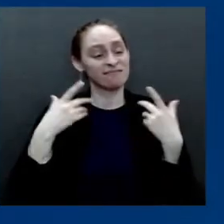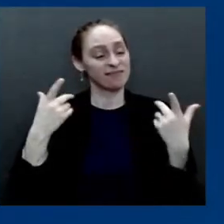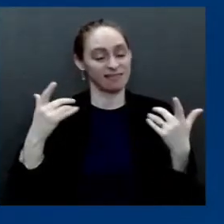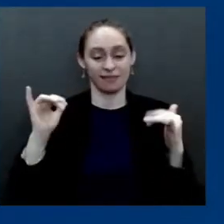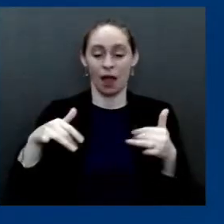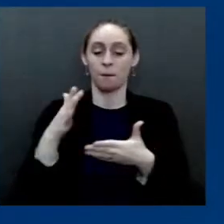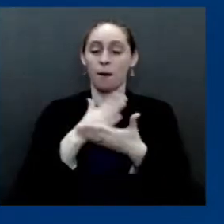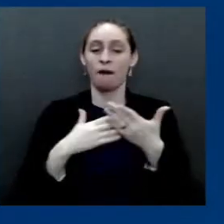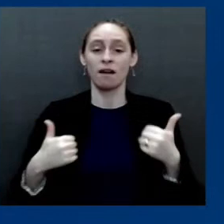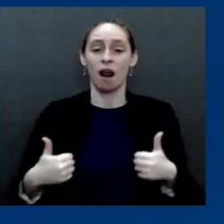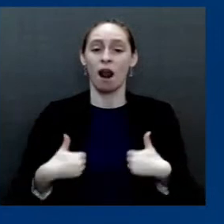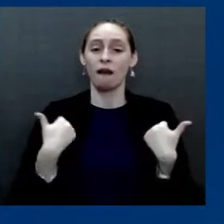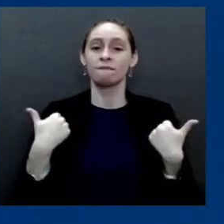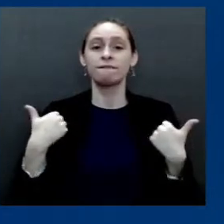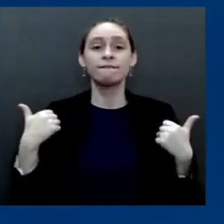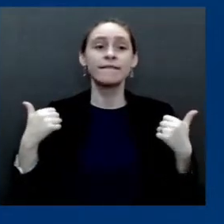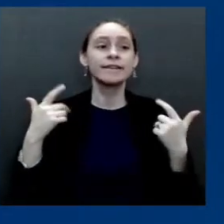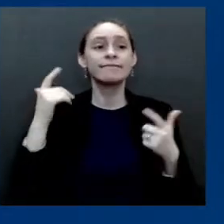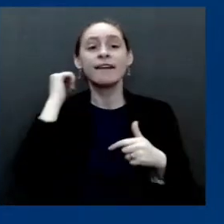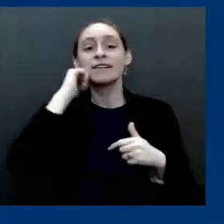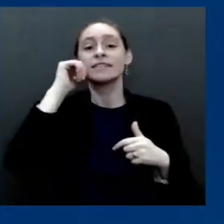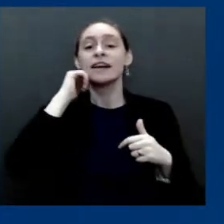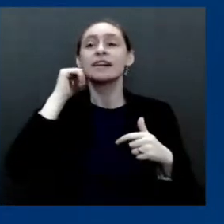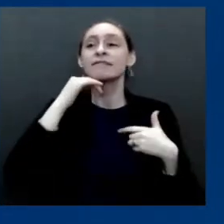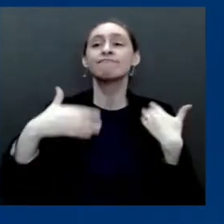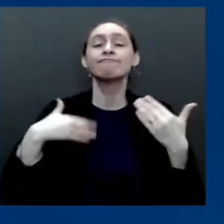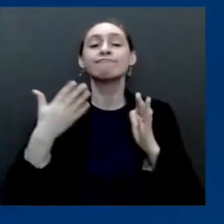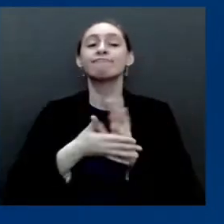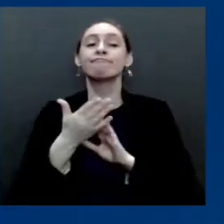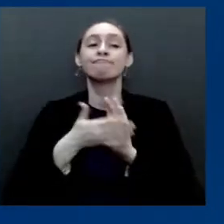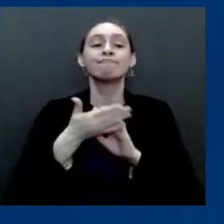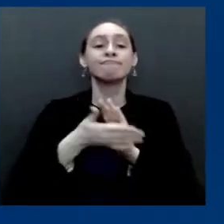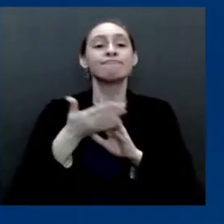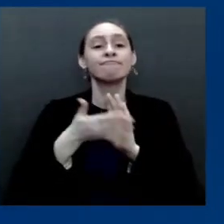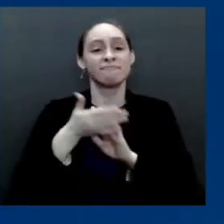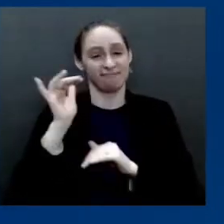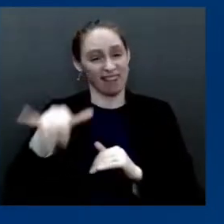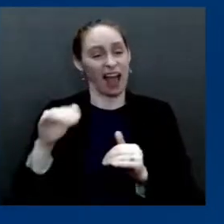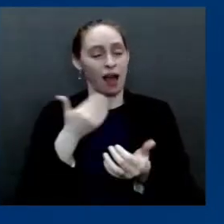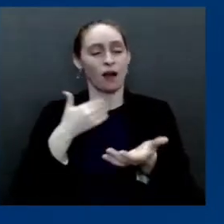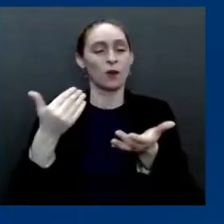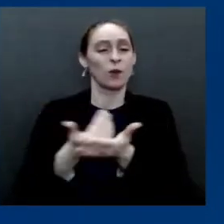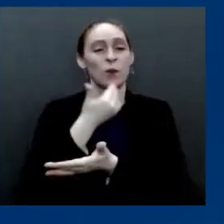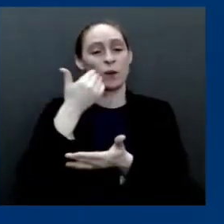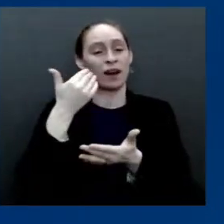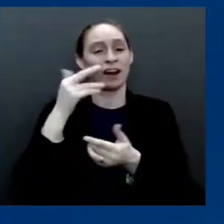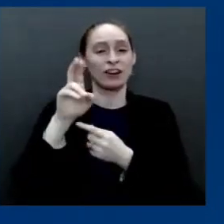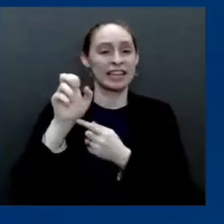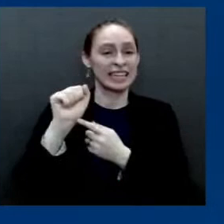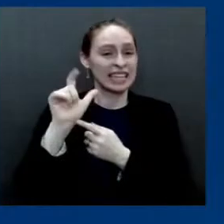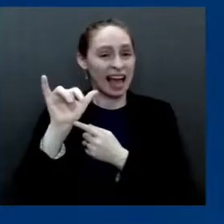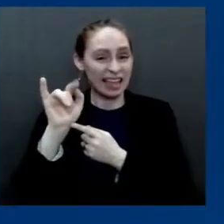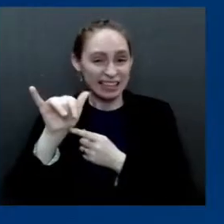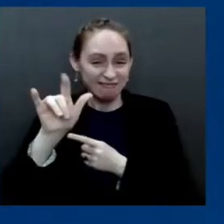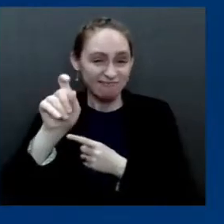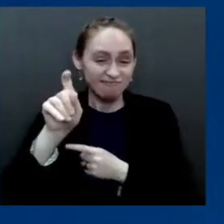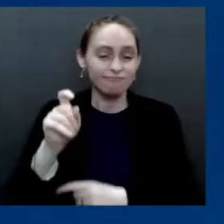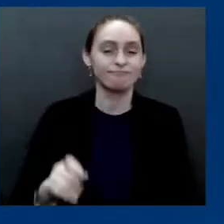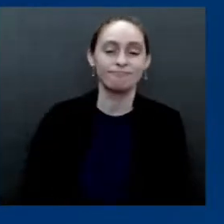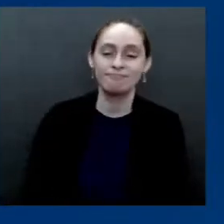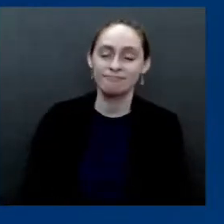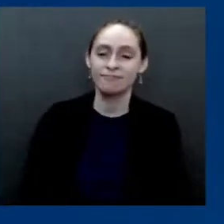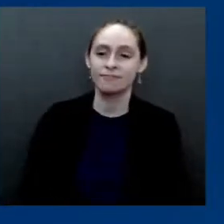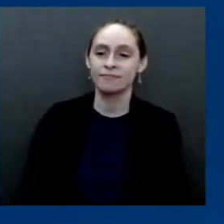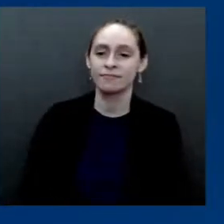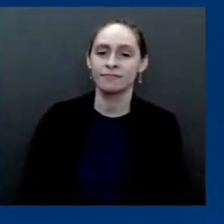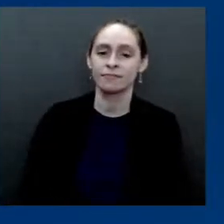get further and further in experience with Omicron and perhaps even variants that might come